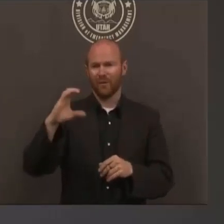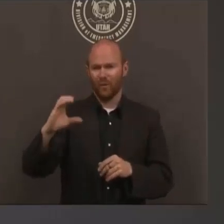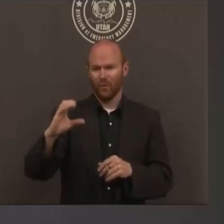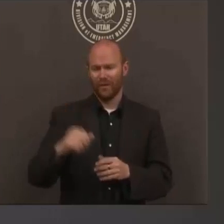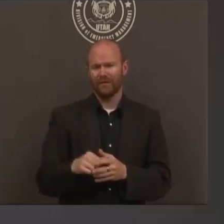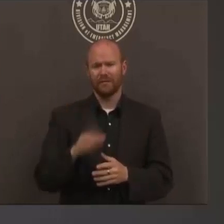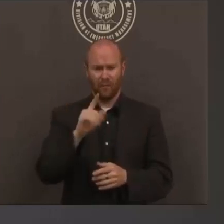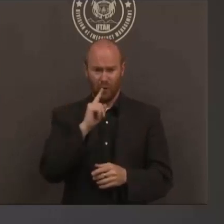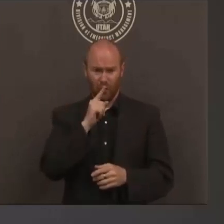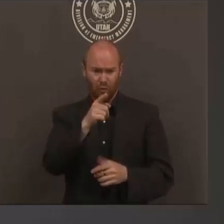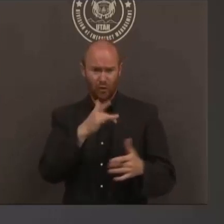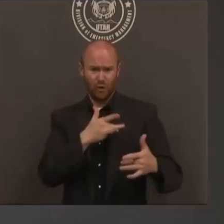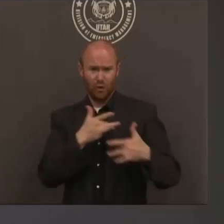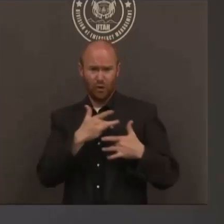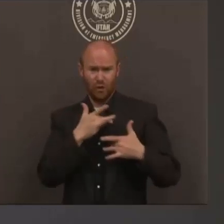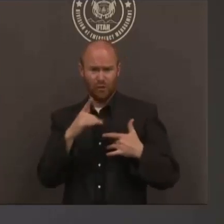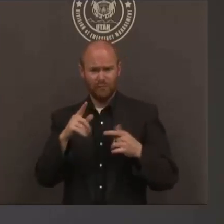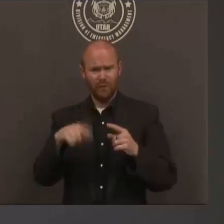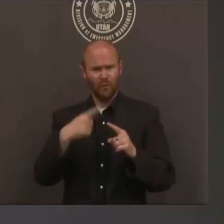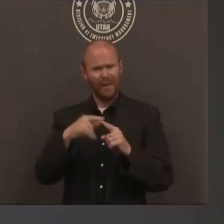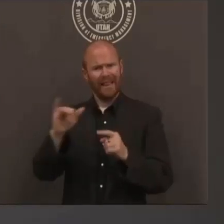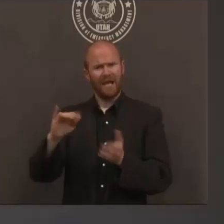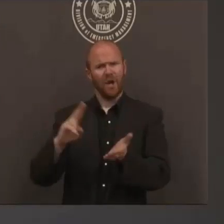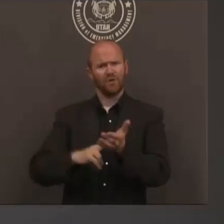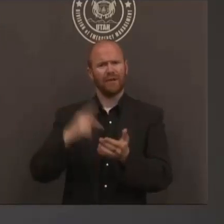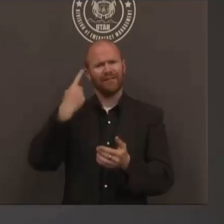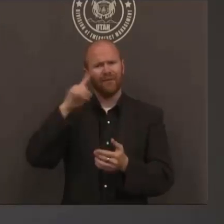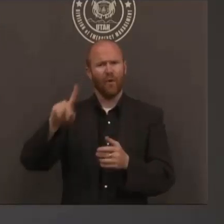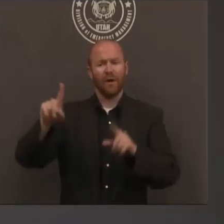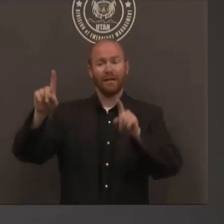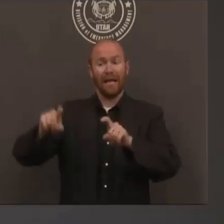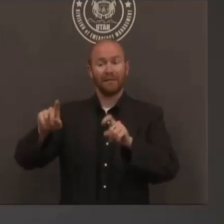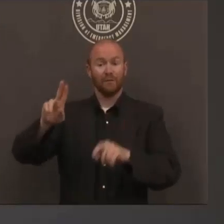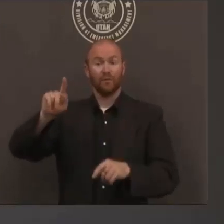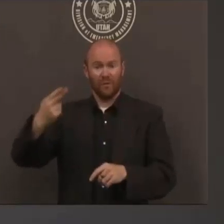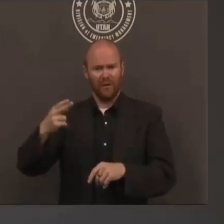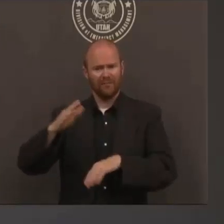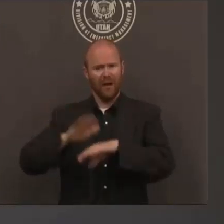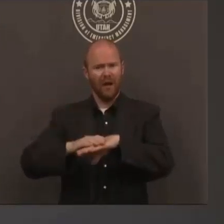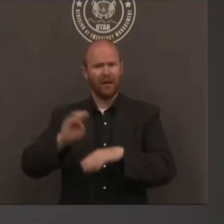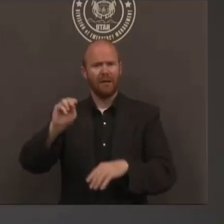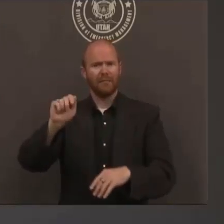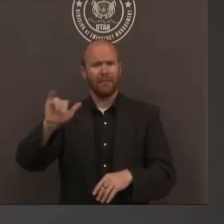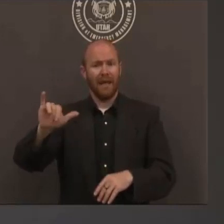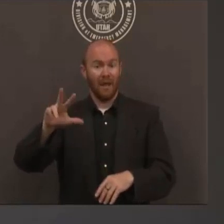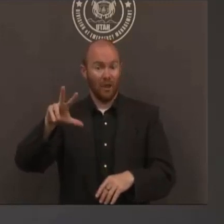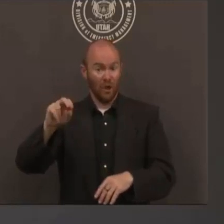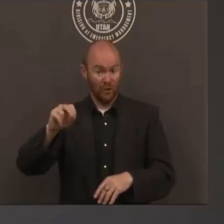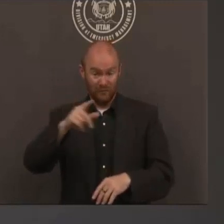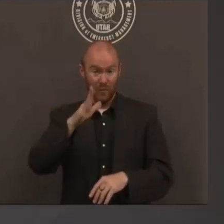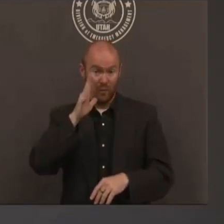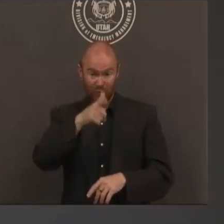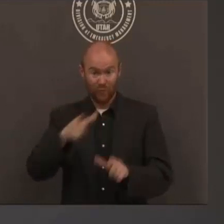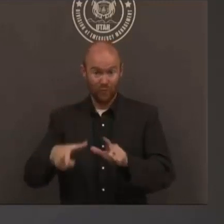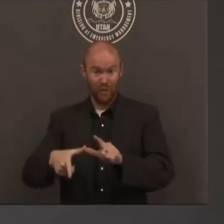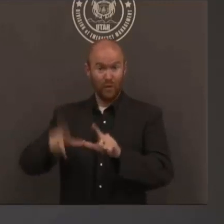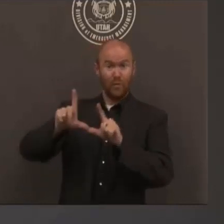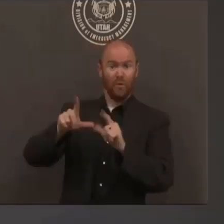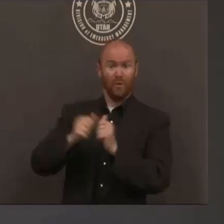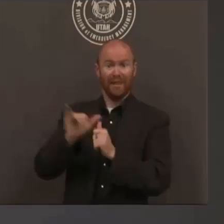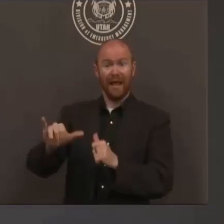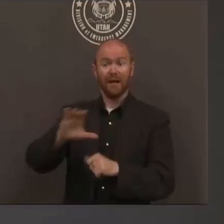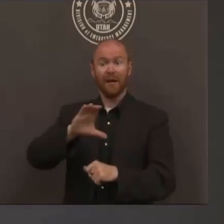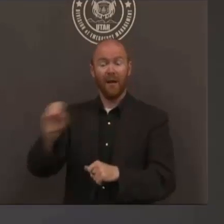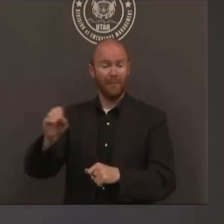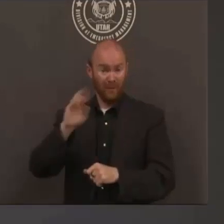about when the contract for Test Utah comes up again on May 30th, whether you will just renew that with the same company or possibly